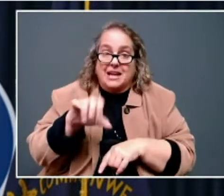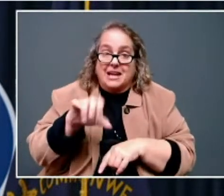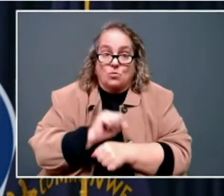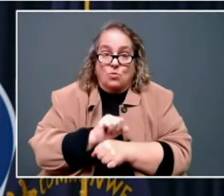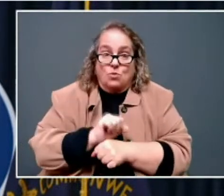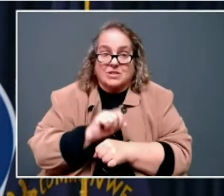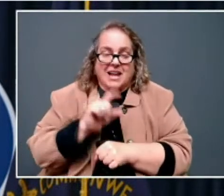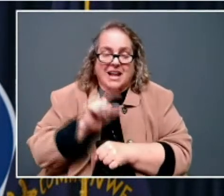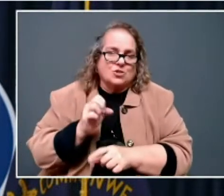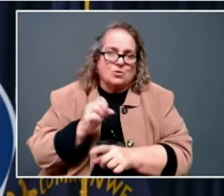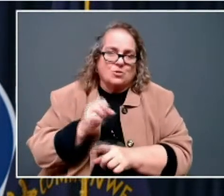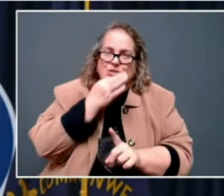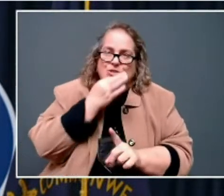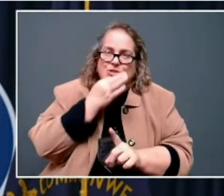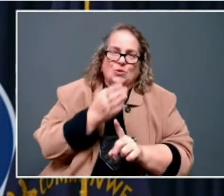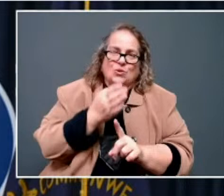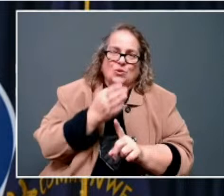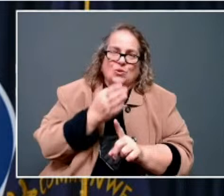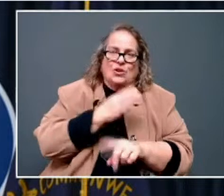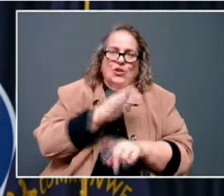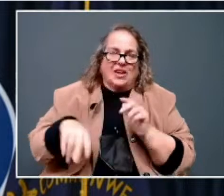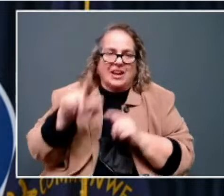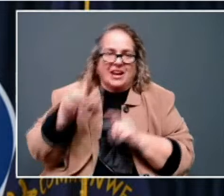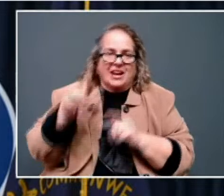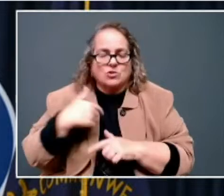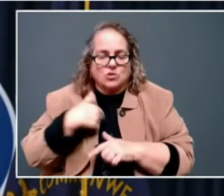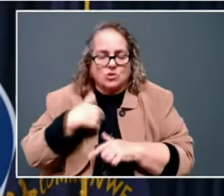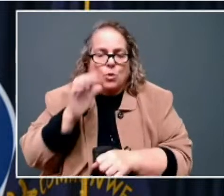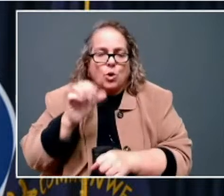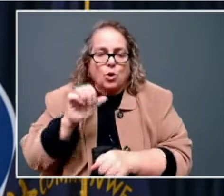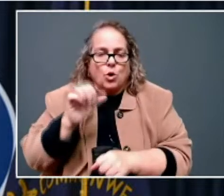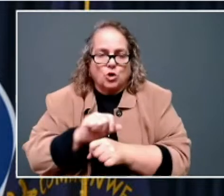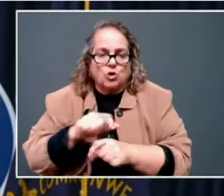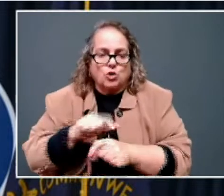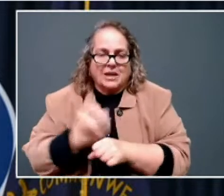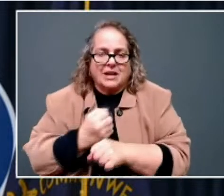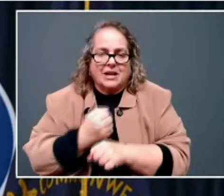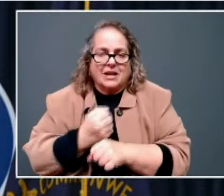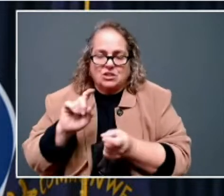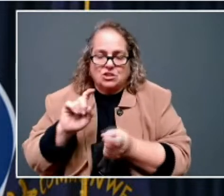than later. So we're going to work to get that changed a little bit.